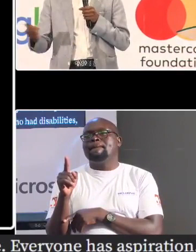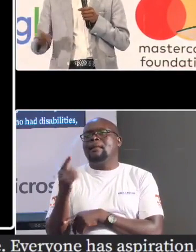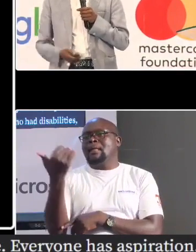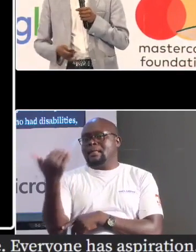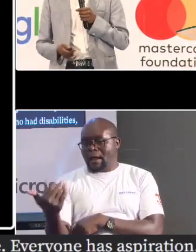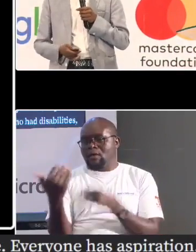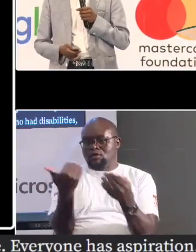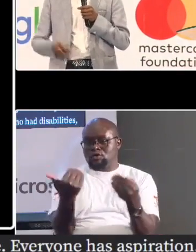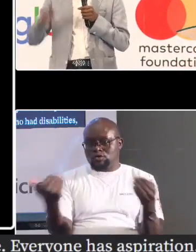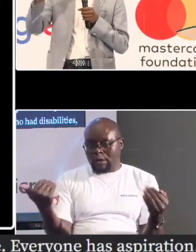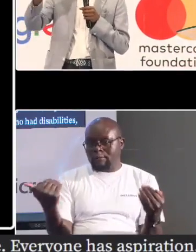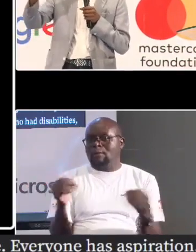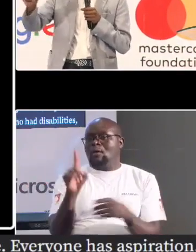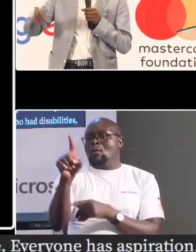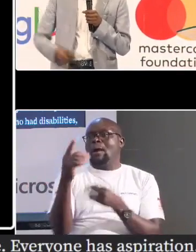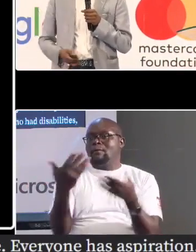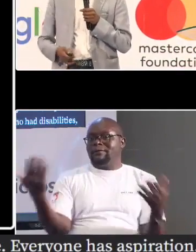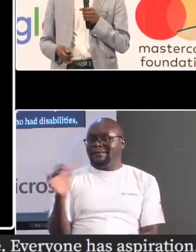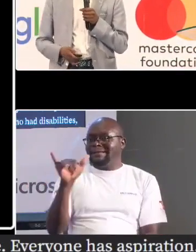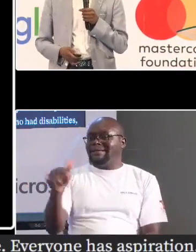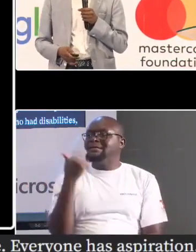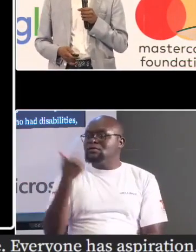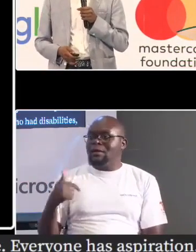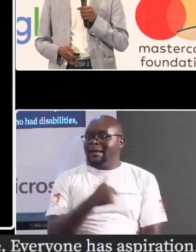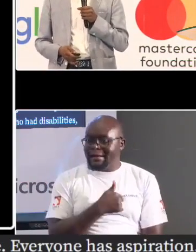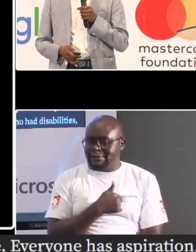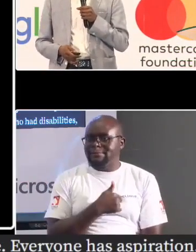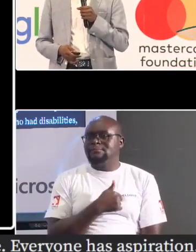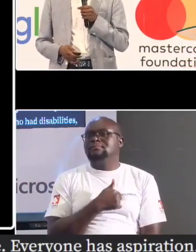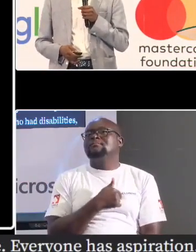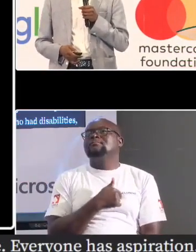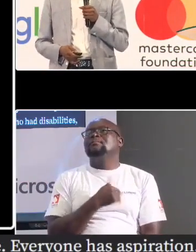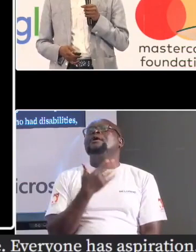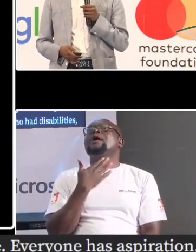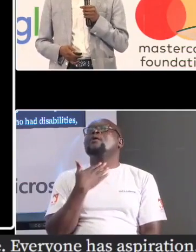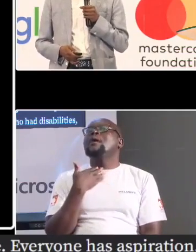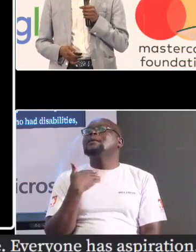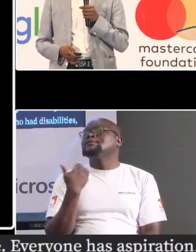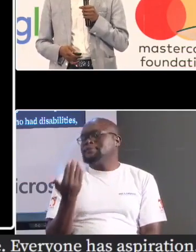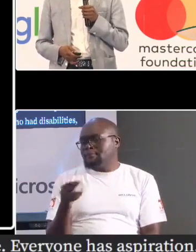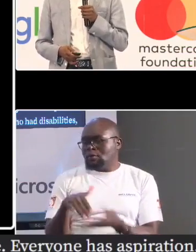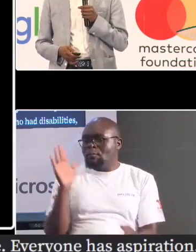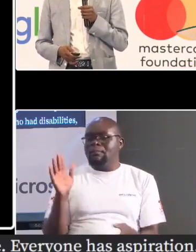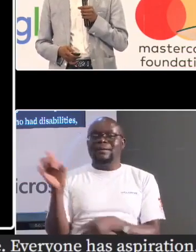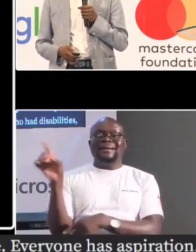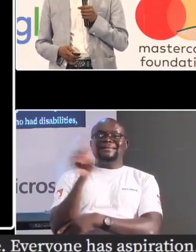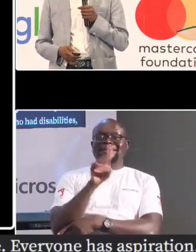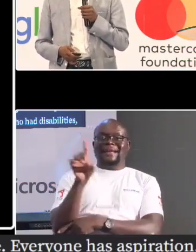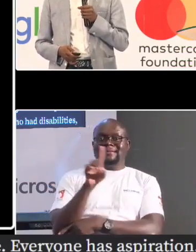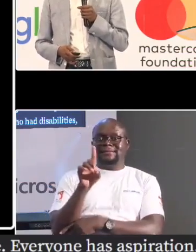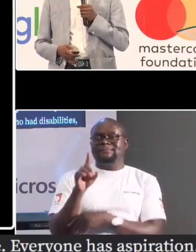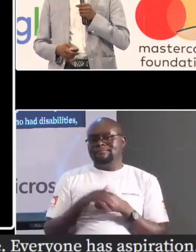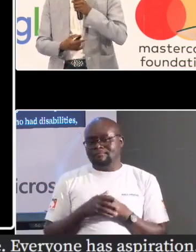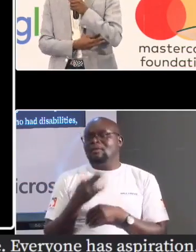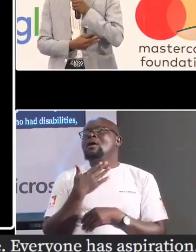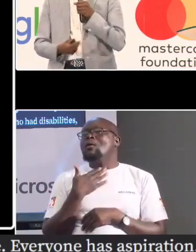young children. And one of the things they said to us is, I want the trike to be a little bit dangerous. You know,